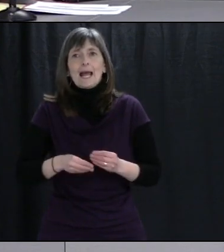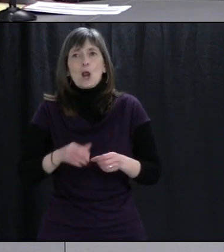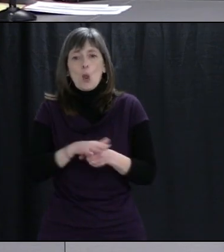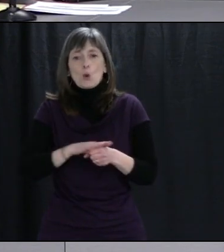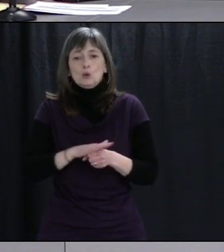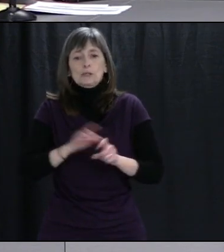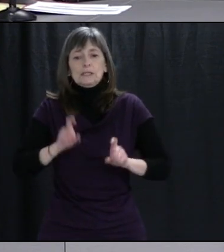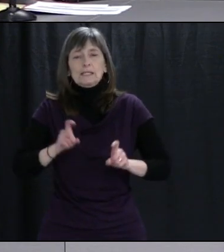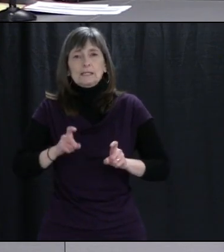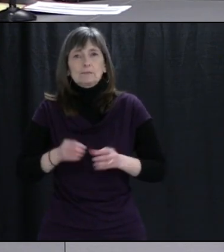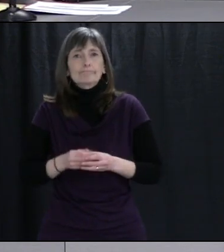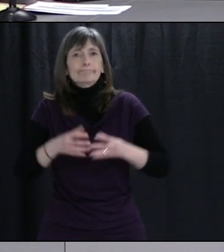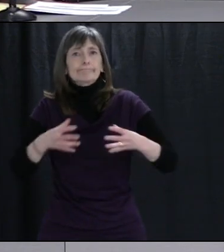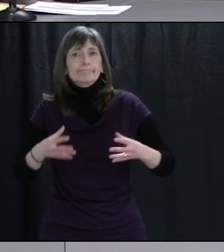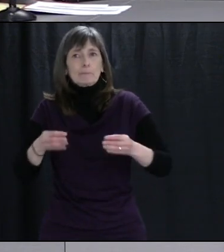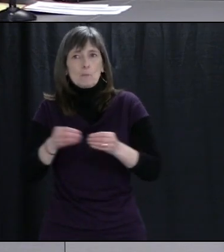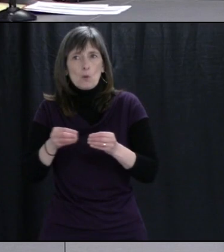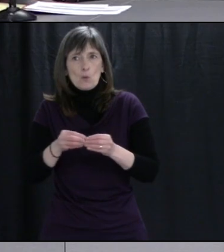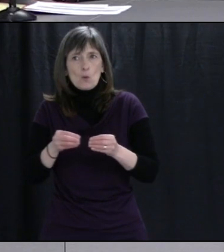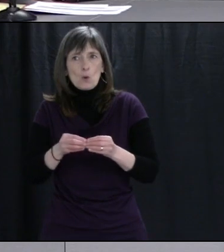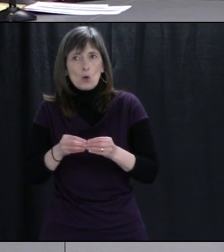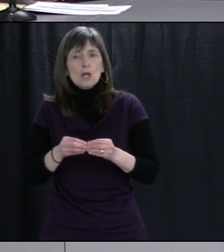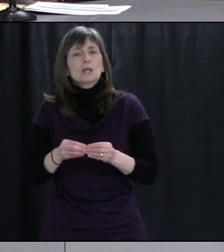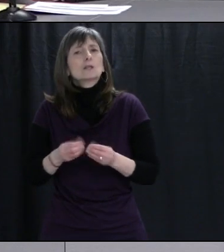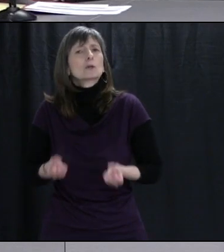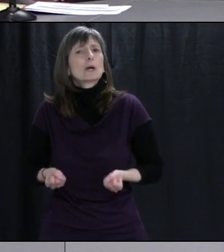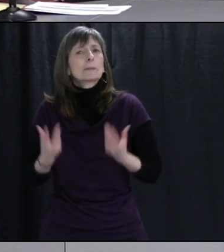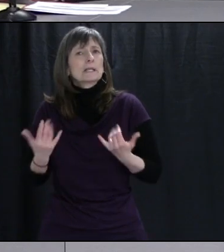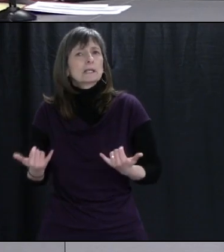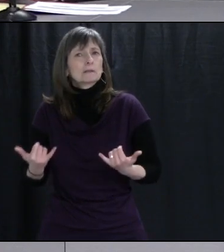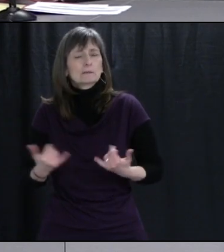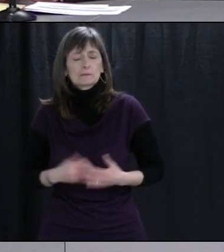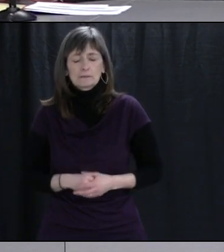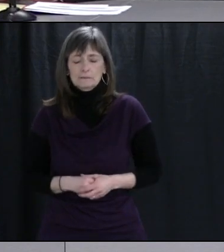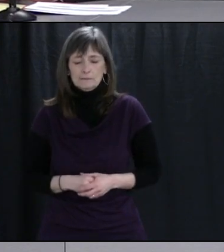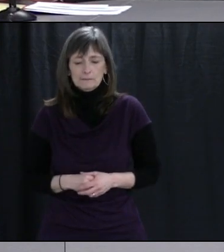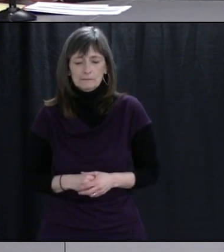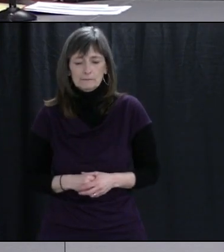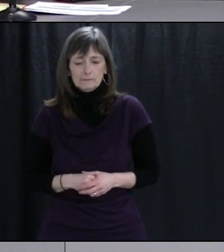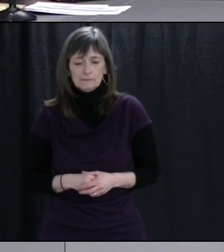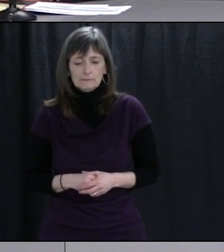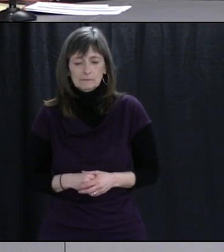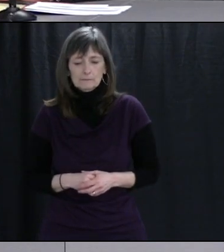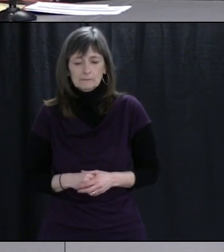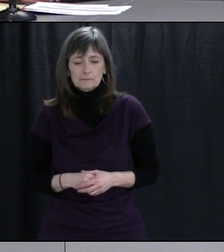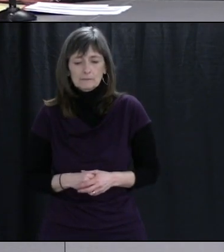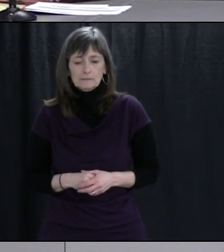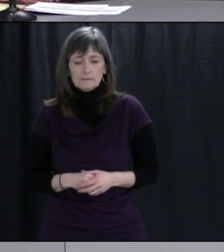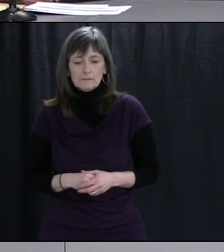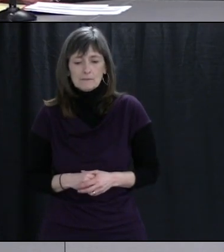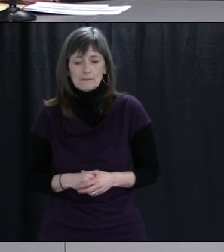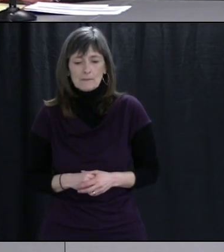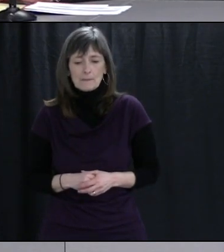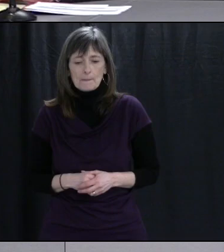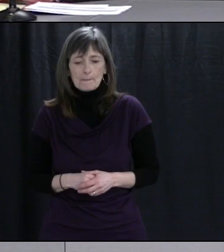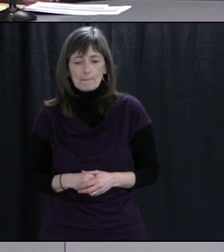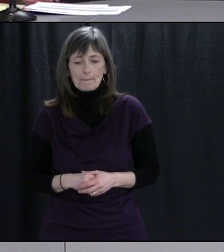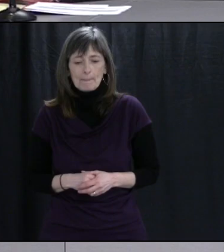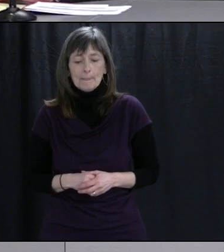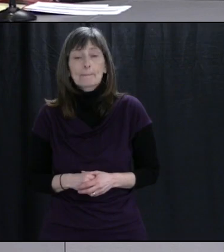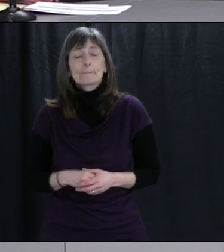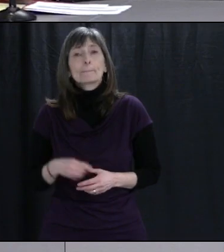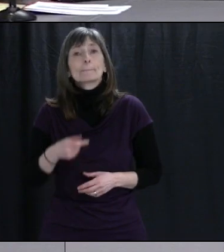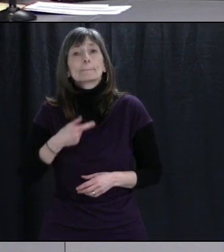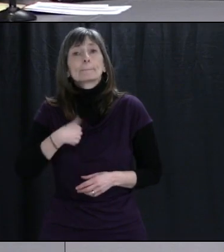this happen, and what is its capacity now? We have actually a series of